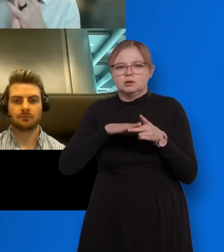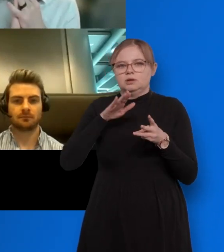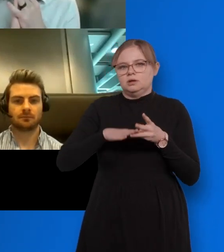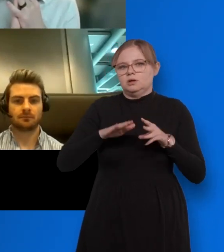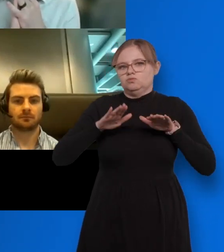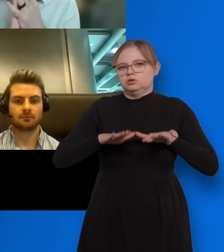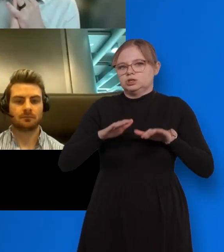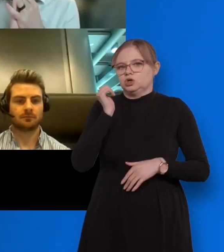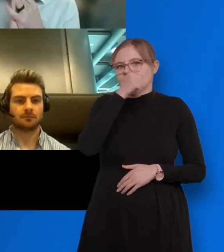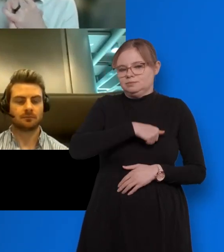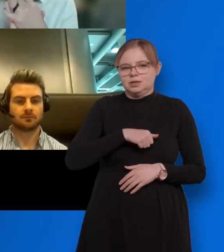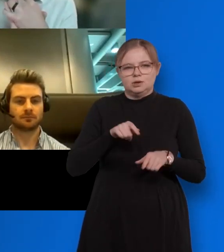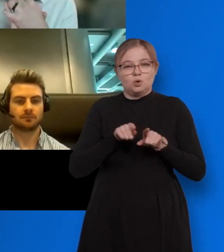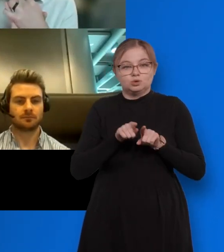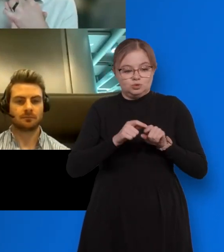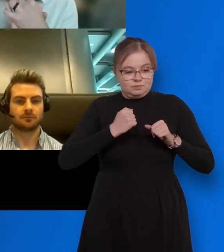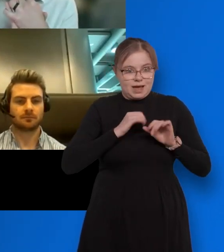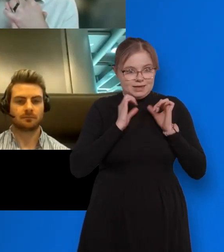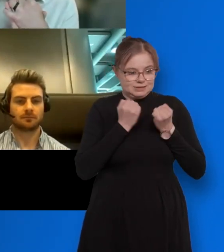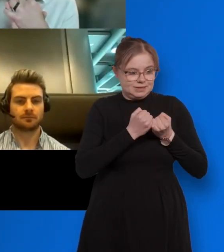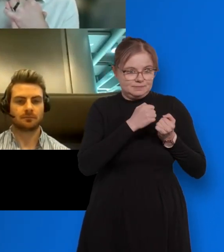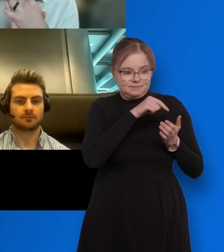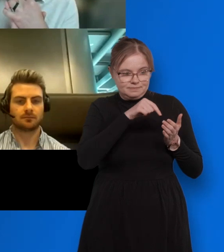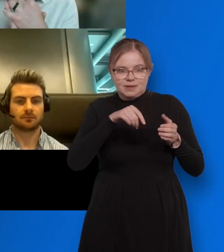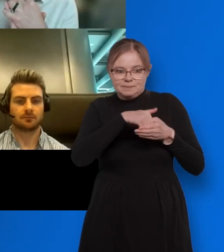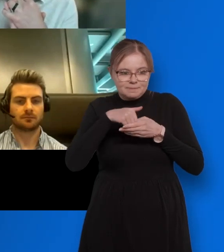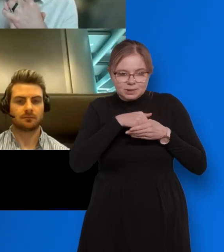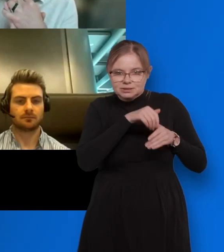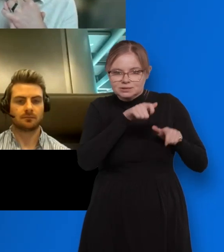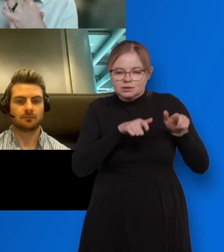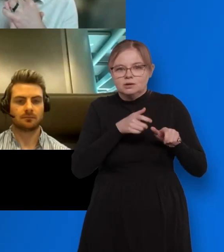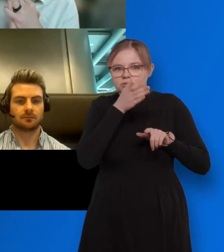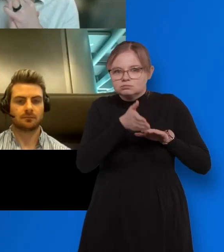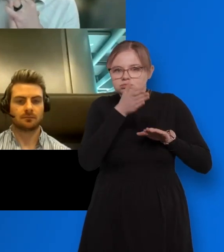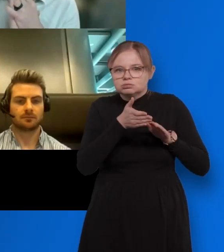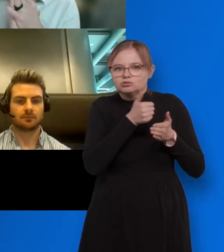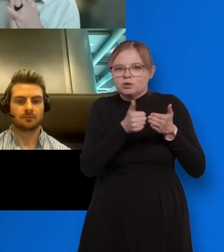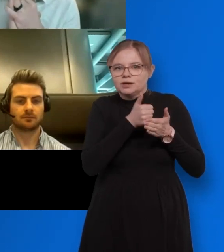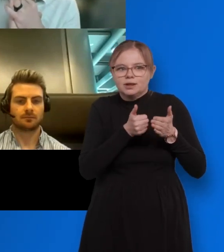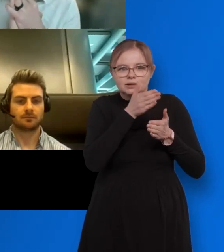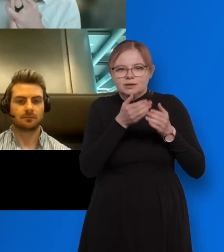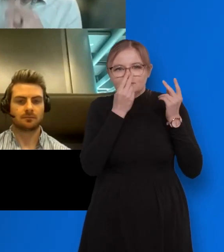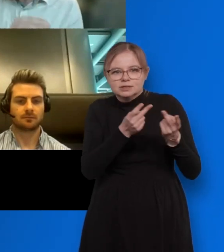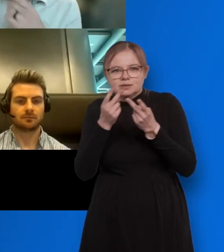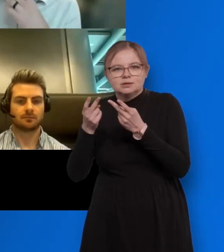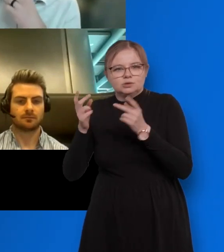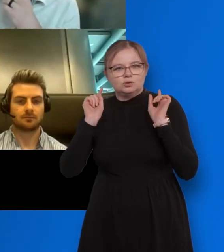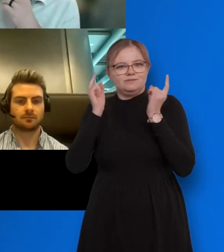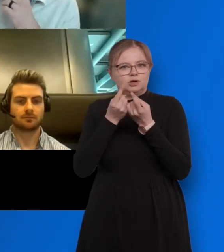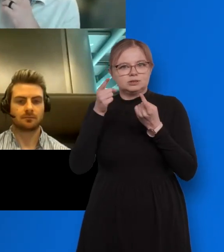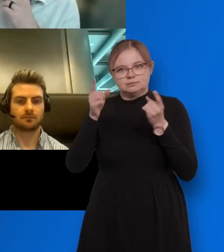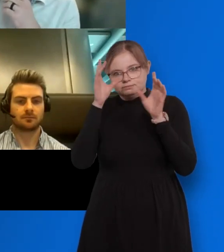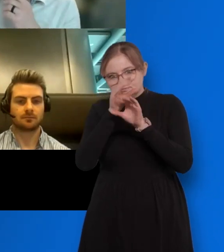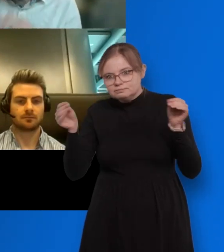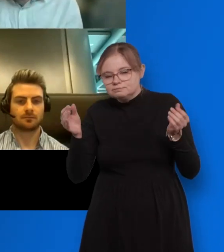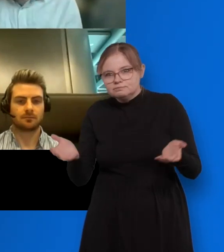Academy, also members of my team also we go regularly to universities to raise awareness about